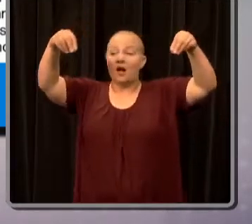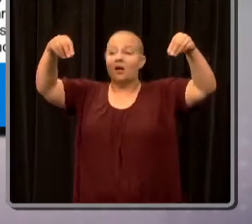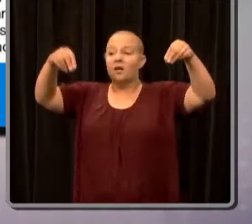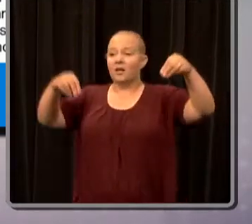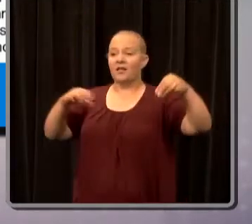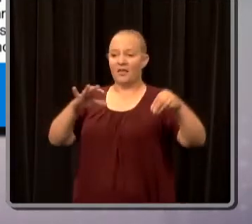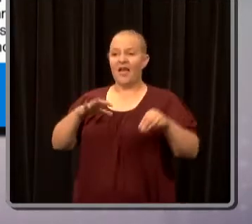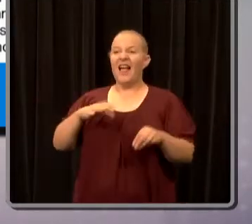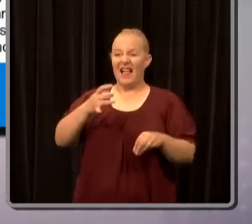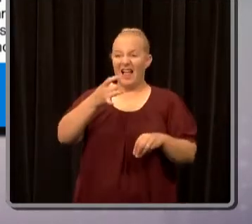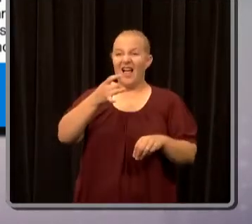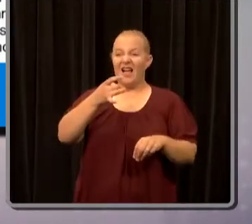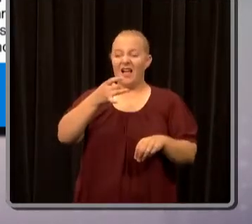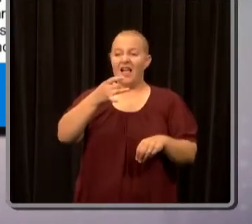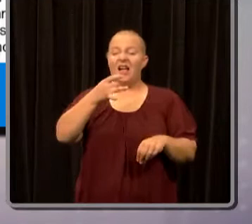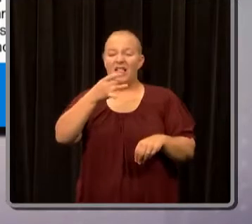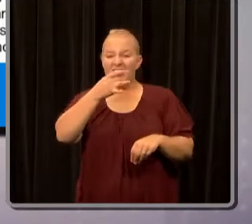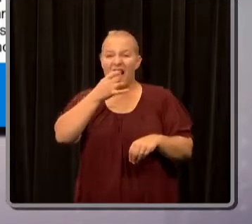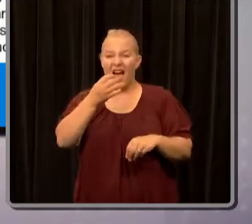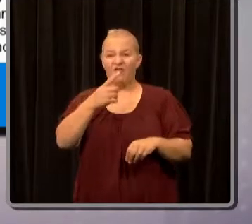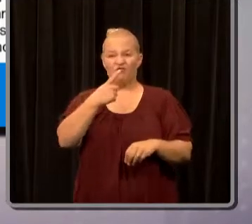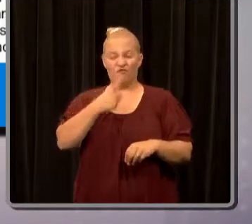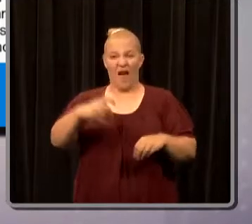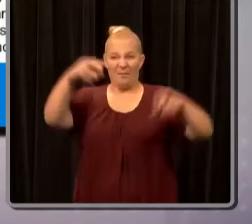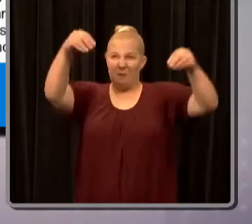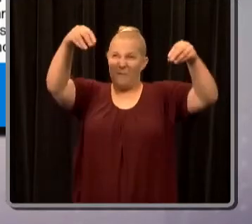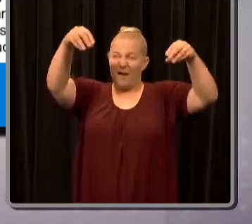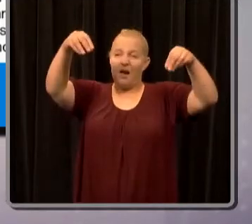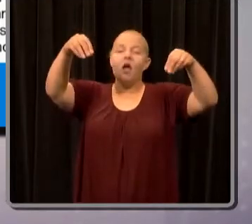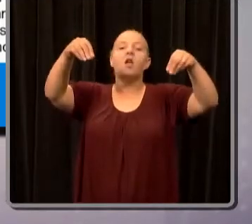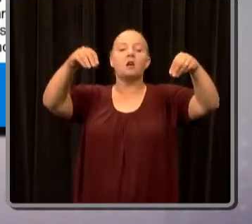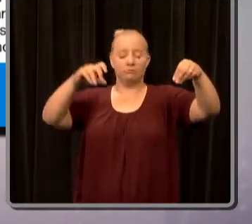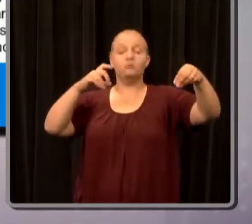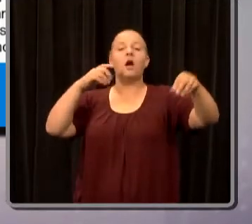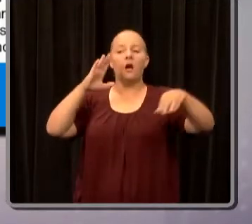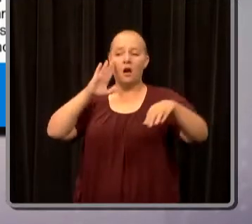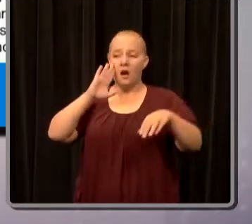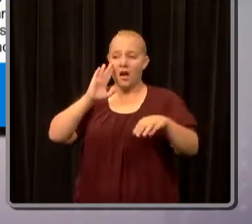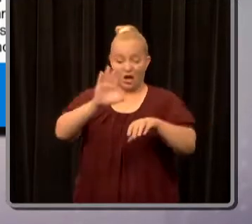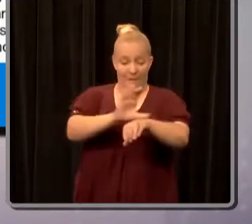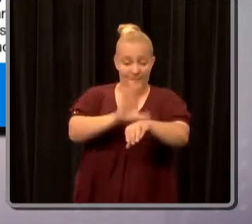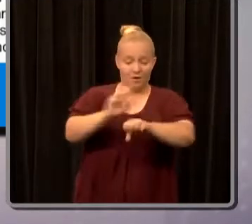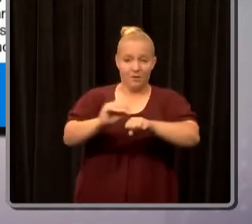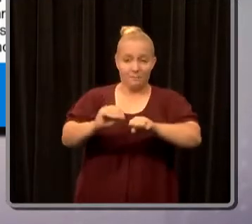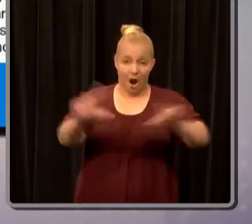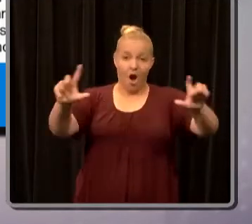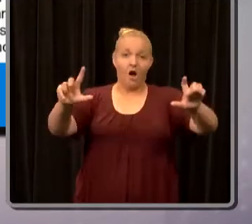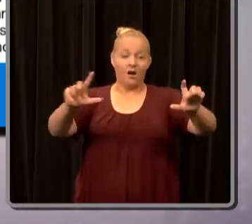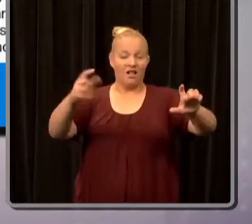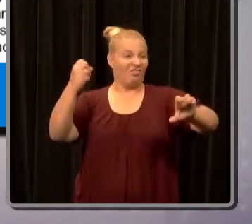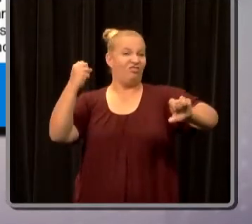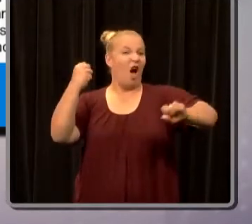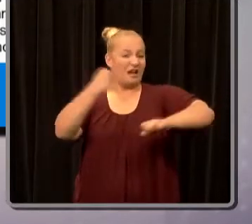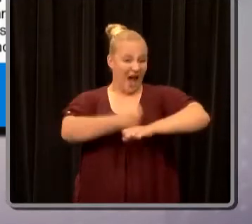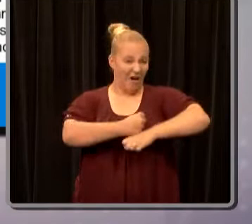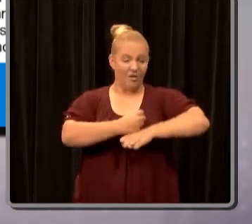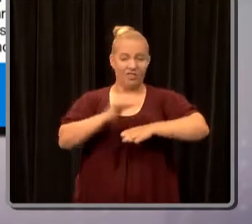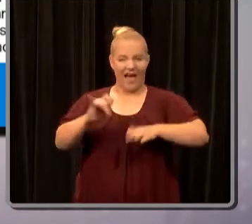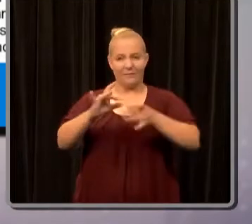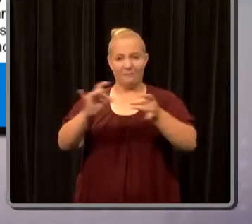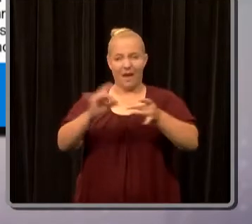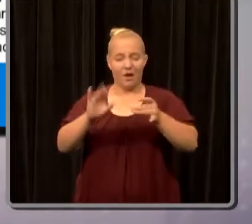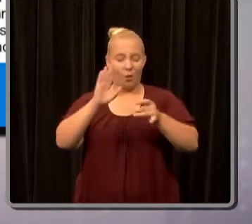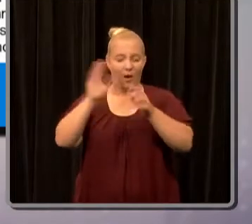lighting up red. That's going to go throughout the building. The computer screens, again, like you see there on your screen, are going to pop up lockdown, and that's going to be a message that